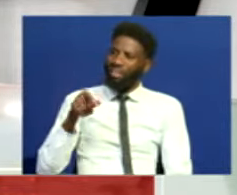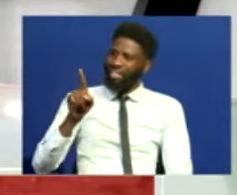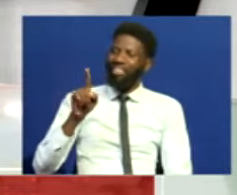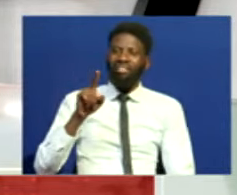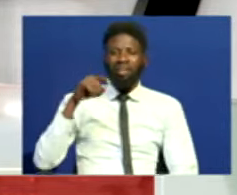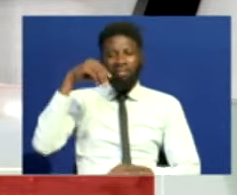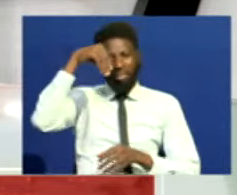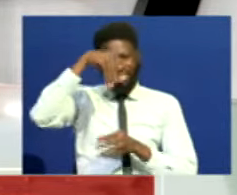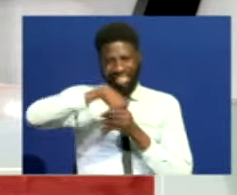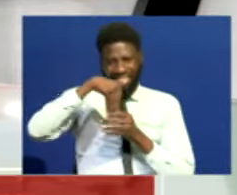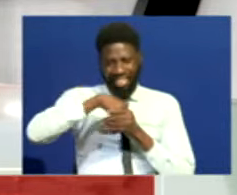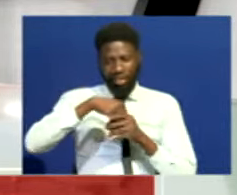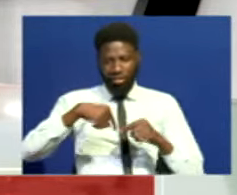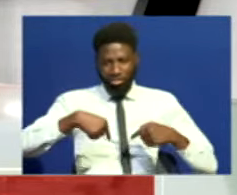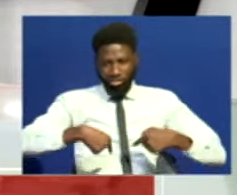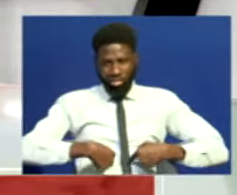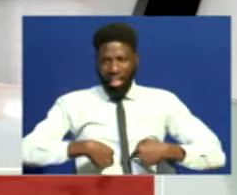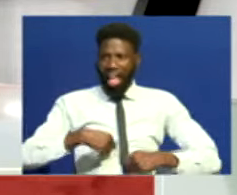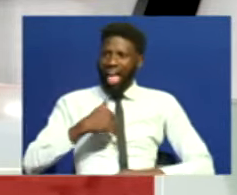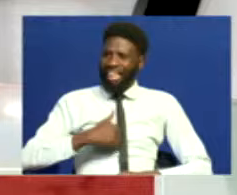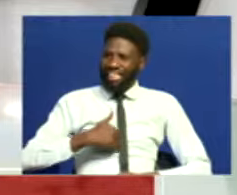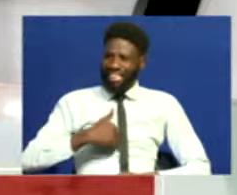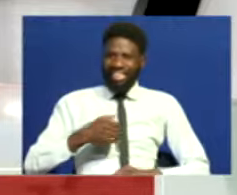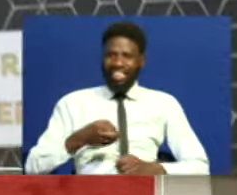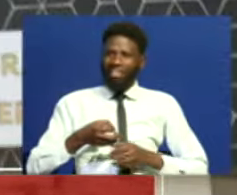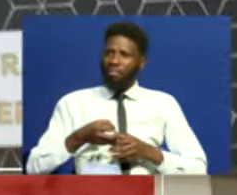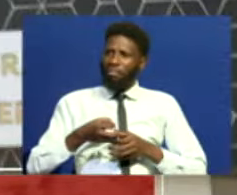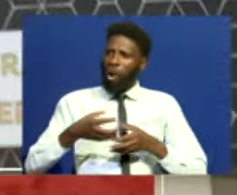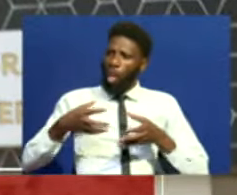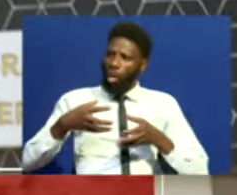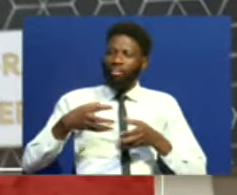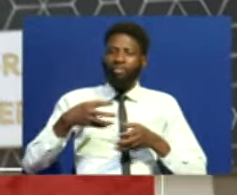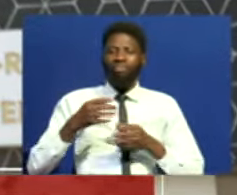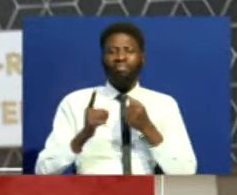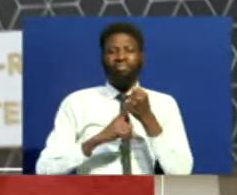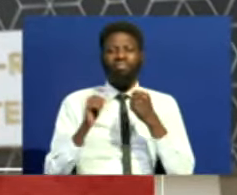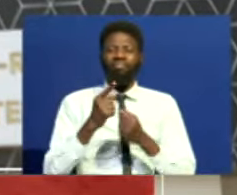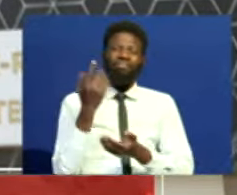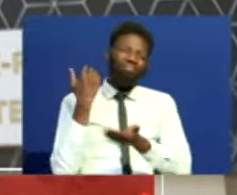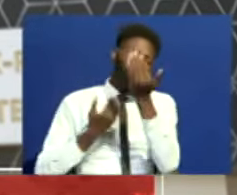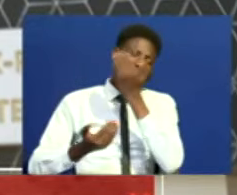perforated duodenal ulcer 6 months ago.